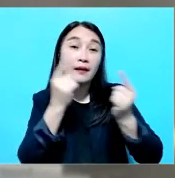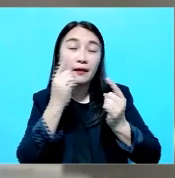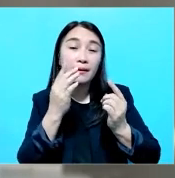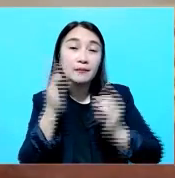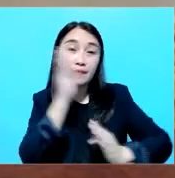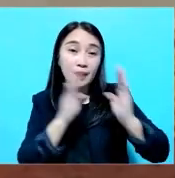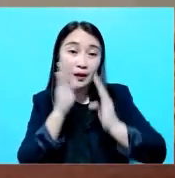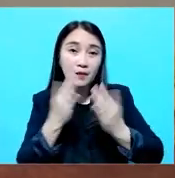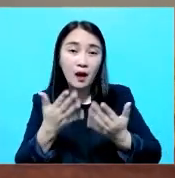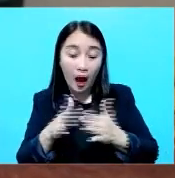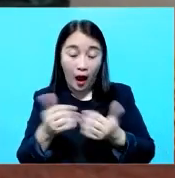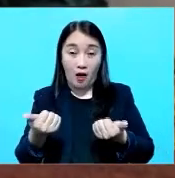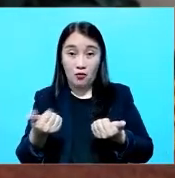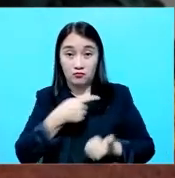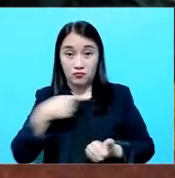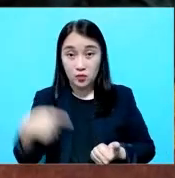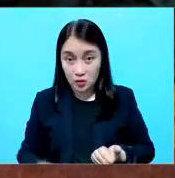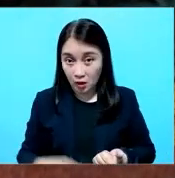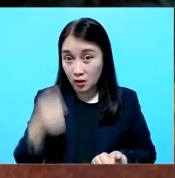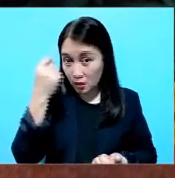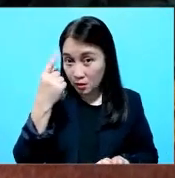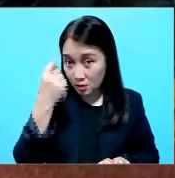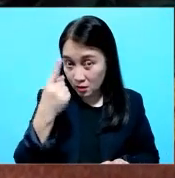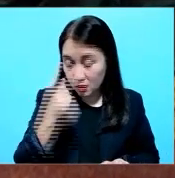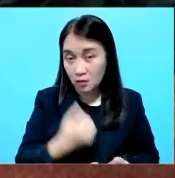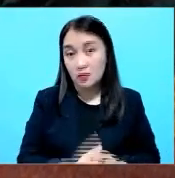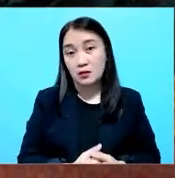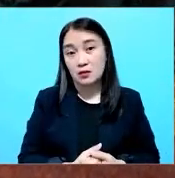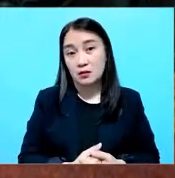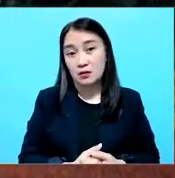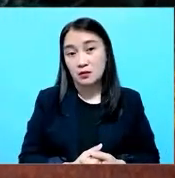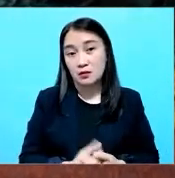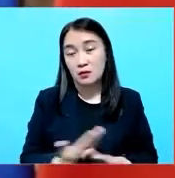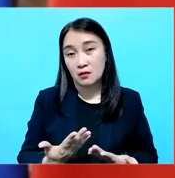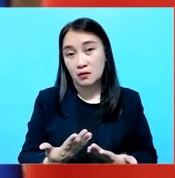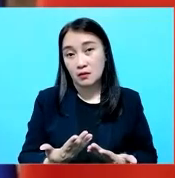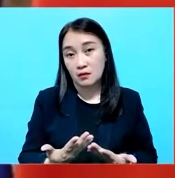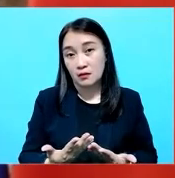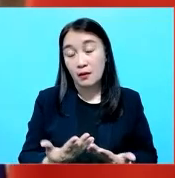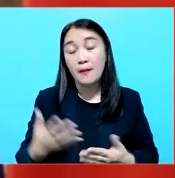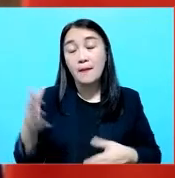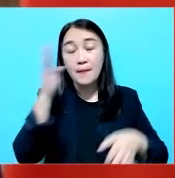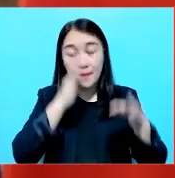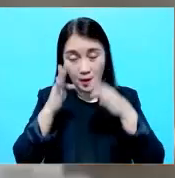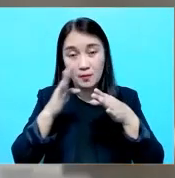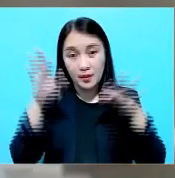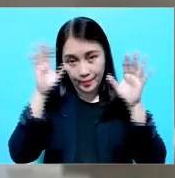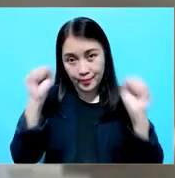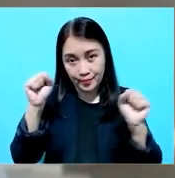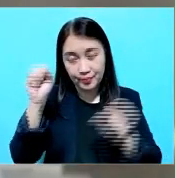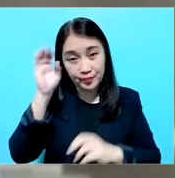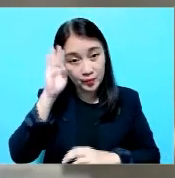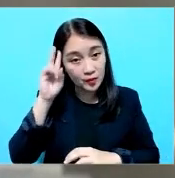China. Bagay na tingin ni Banlawi ay magiging problema ni Pangulong Marcos. I think the first thing that he needs to